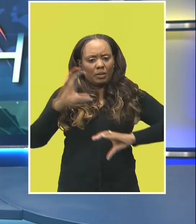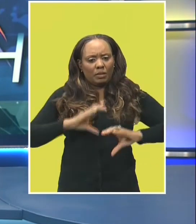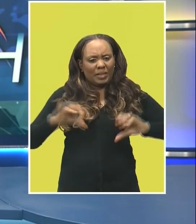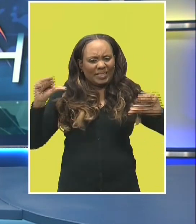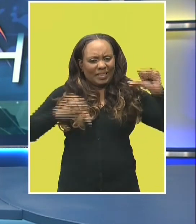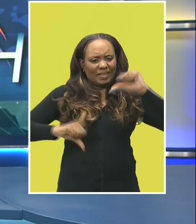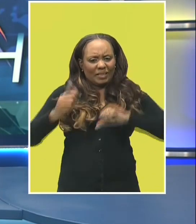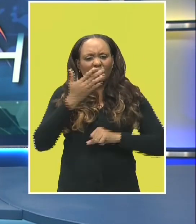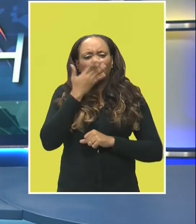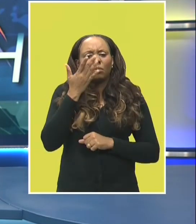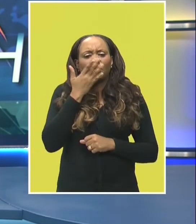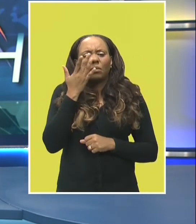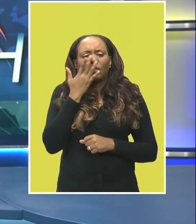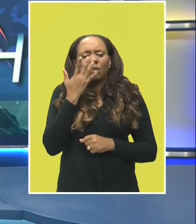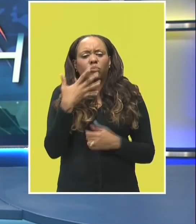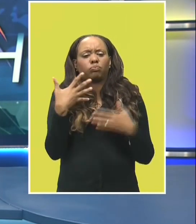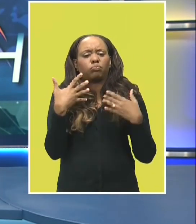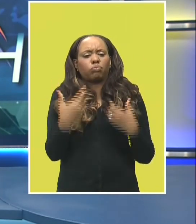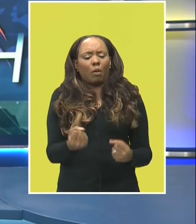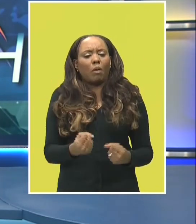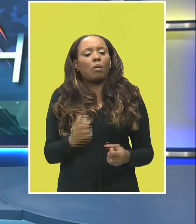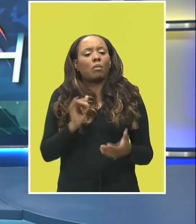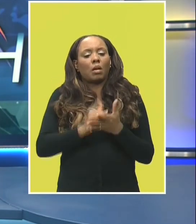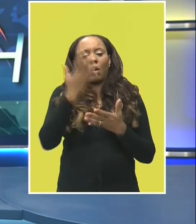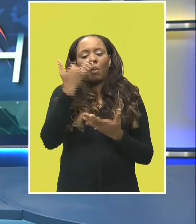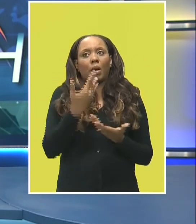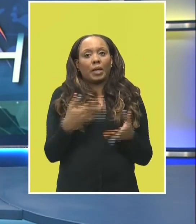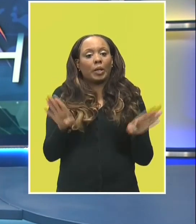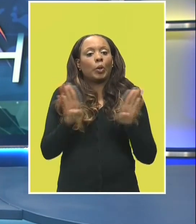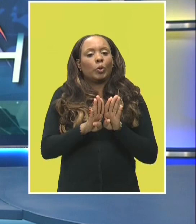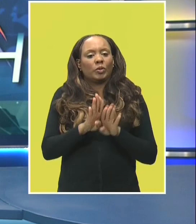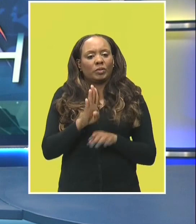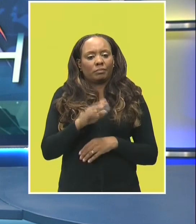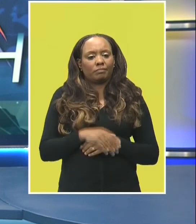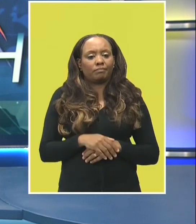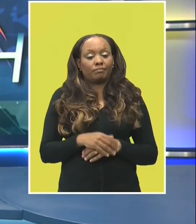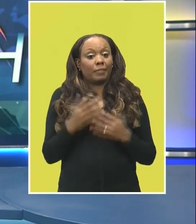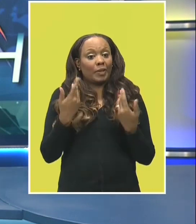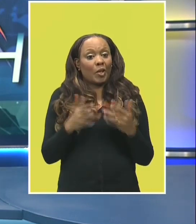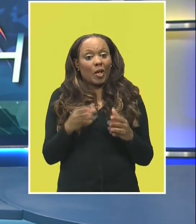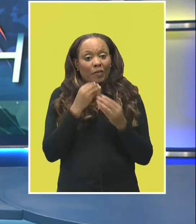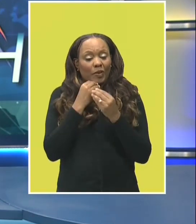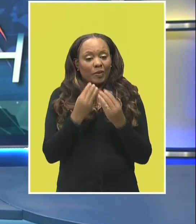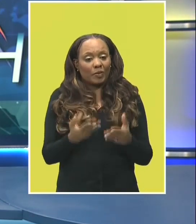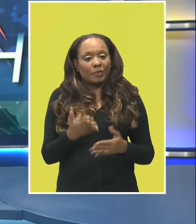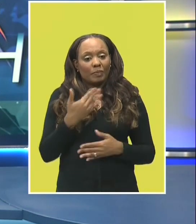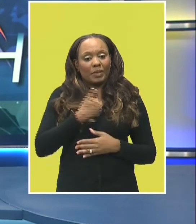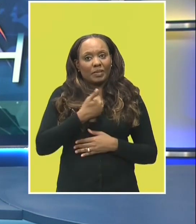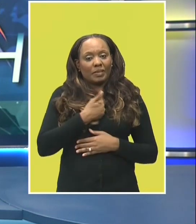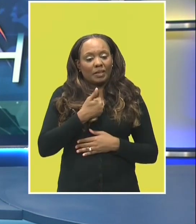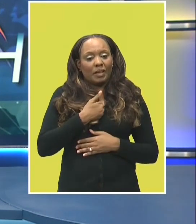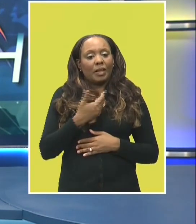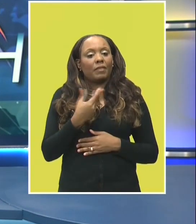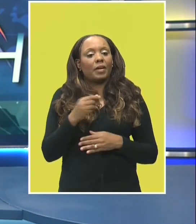on the compound has been identified for the reason for the closure. And that is news for now. On behalf